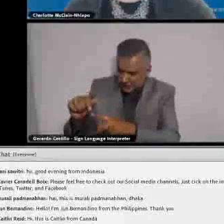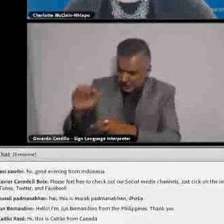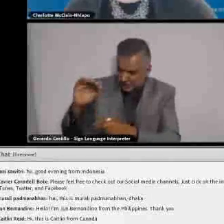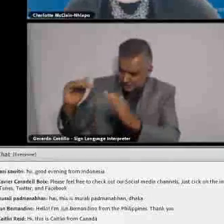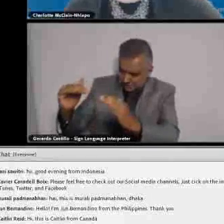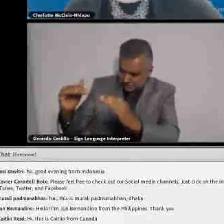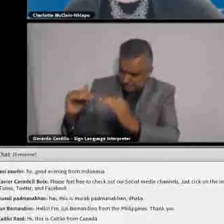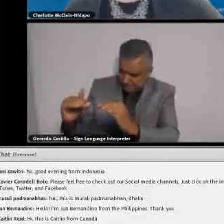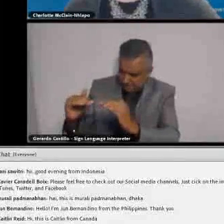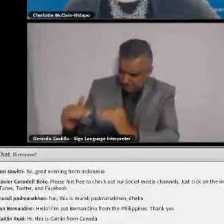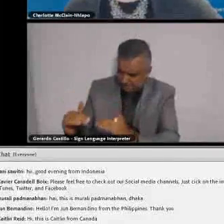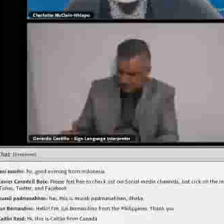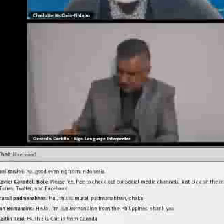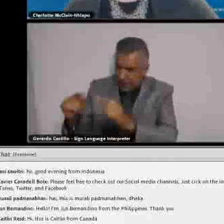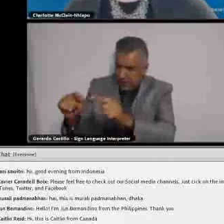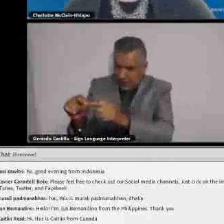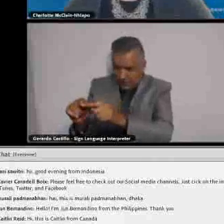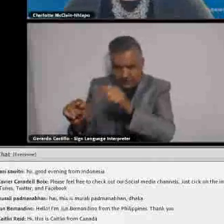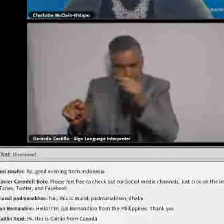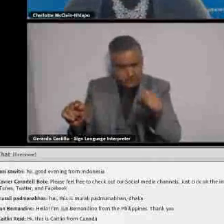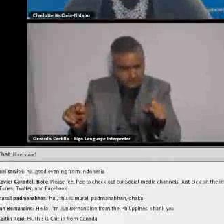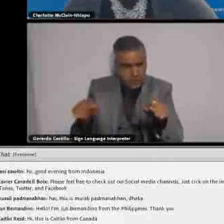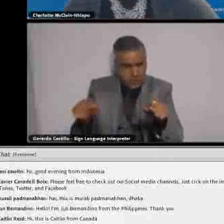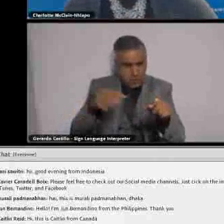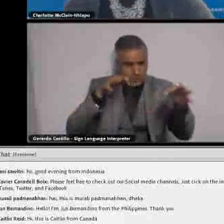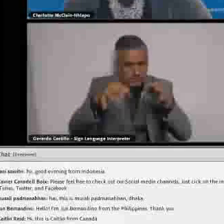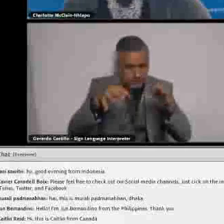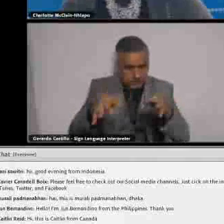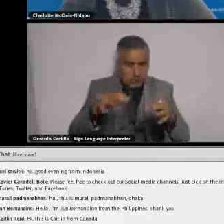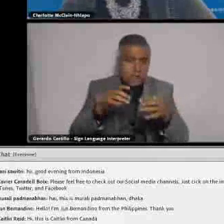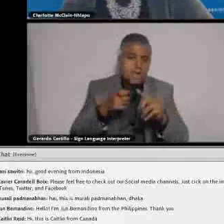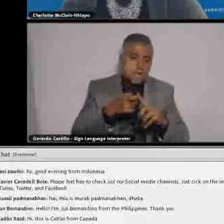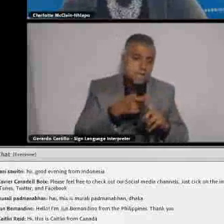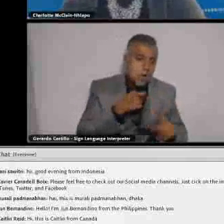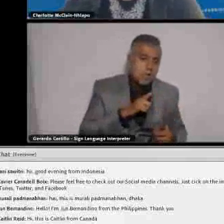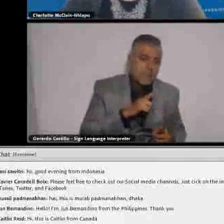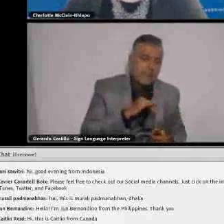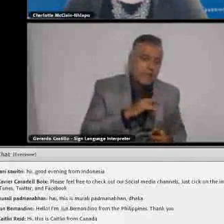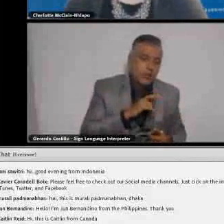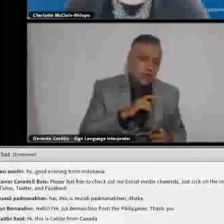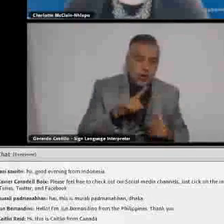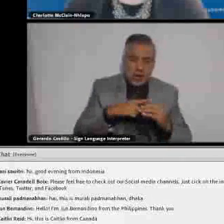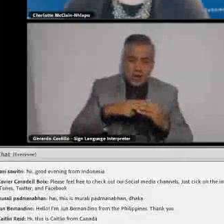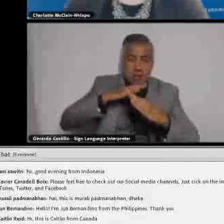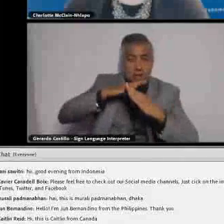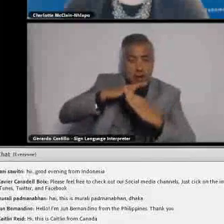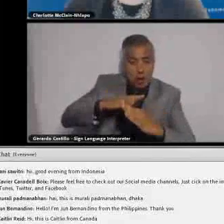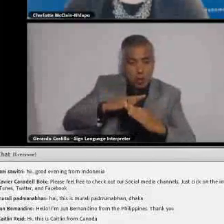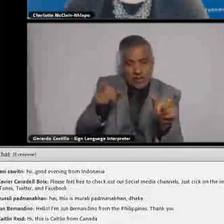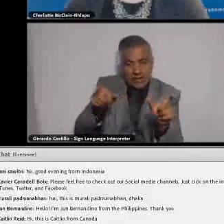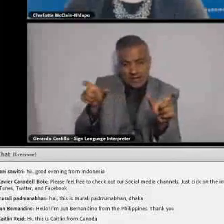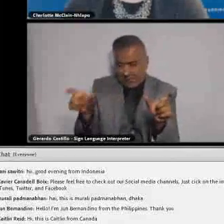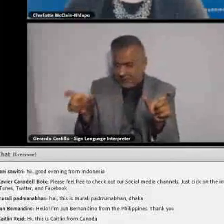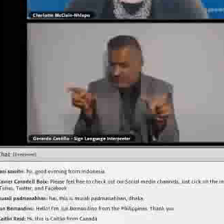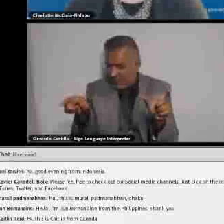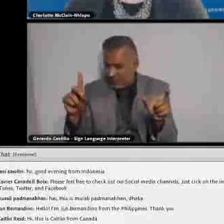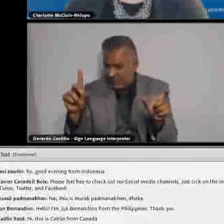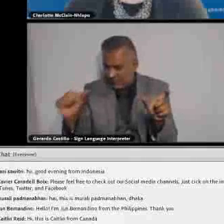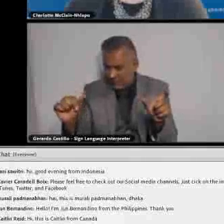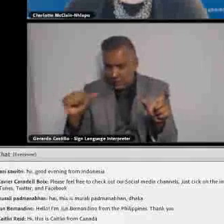we've given some examples based on the literature of the particular barriers that people may face.